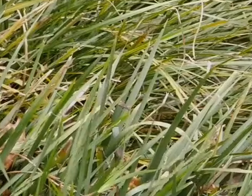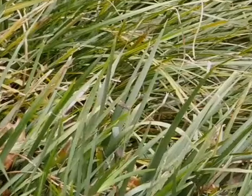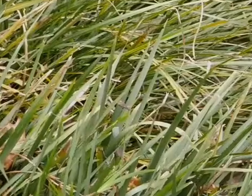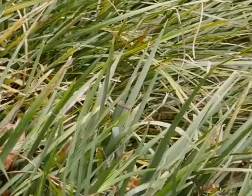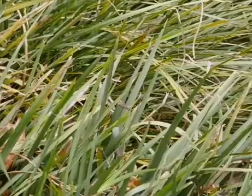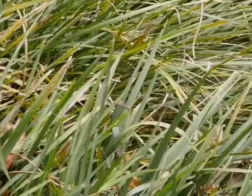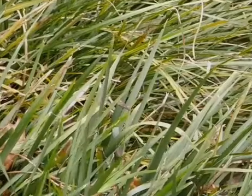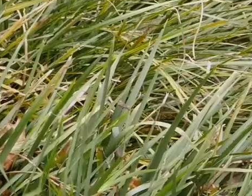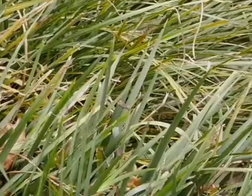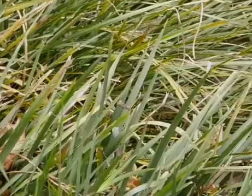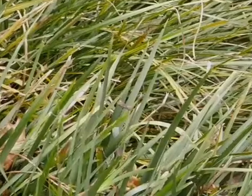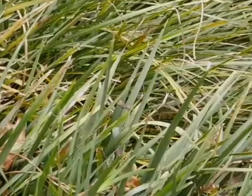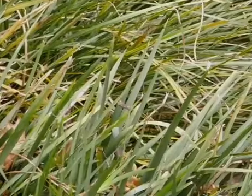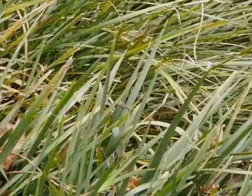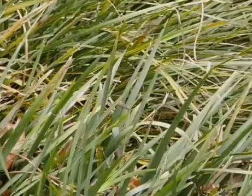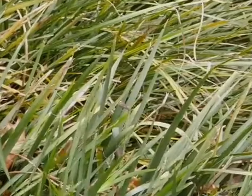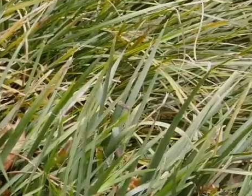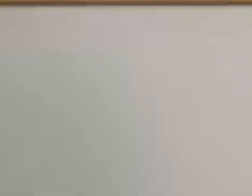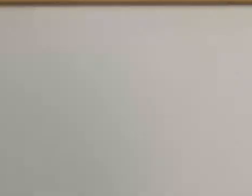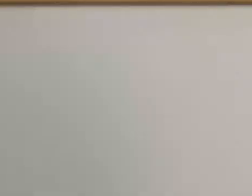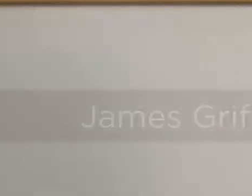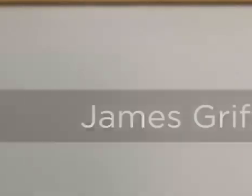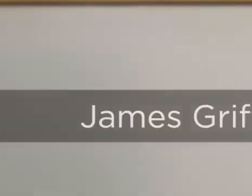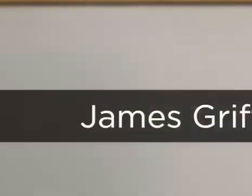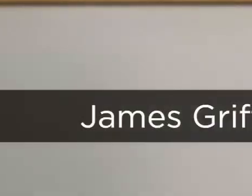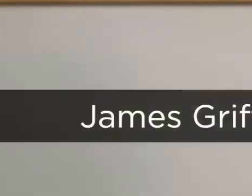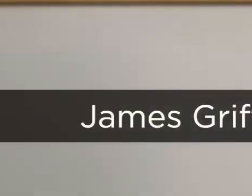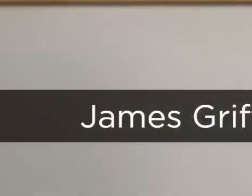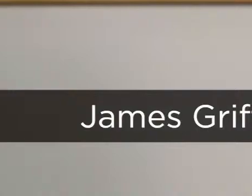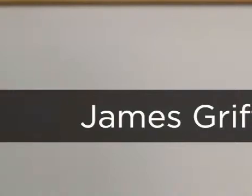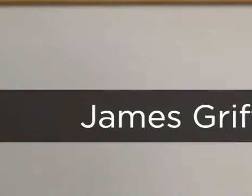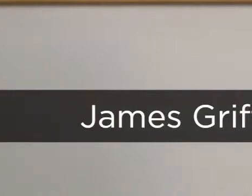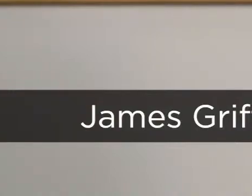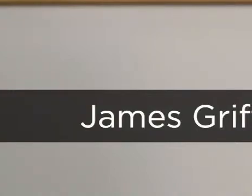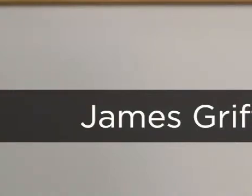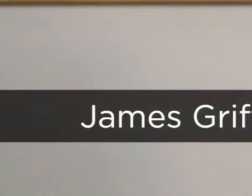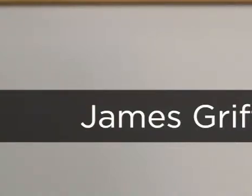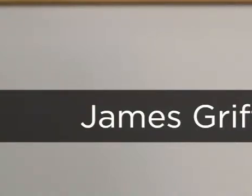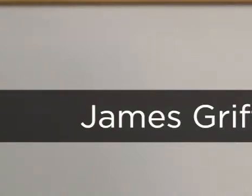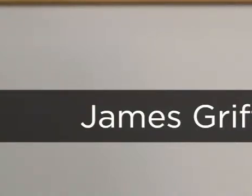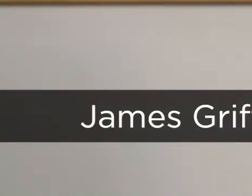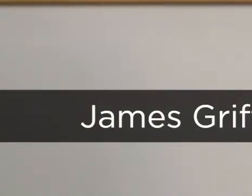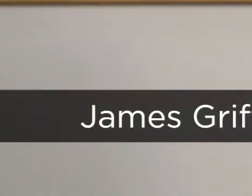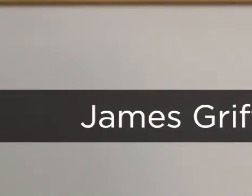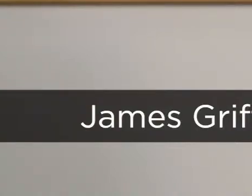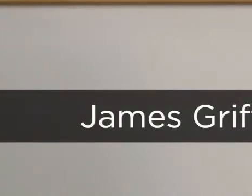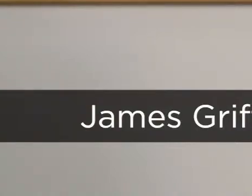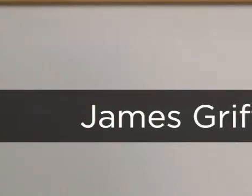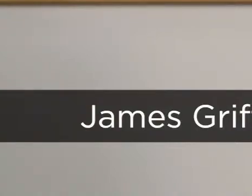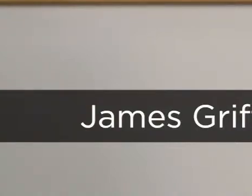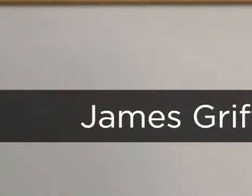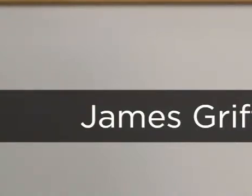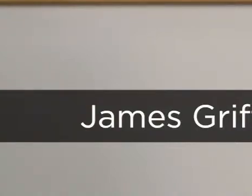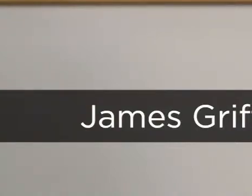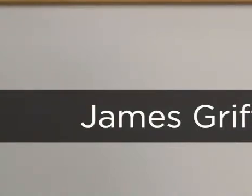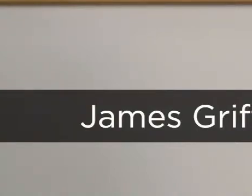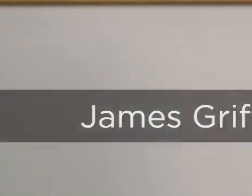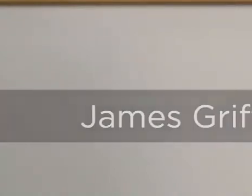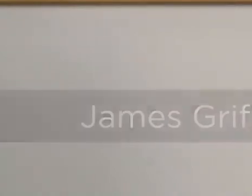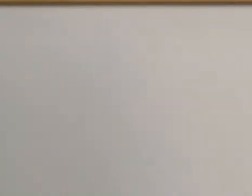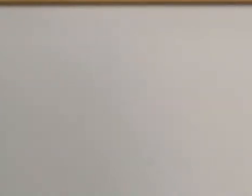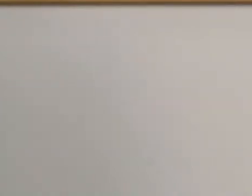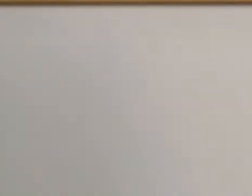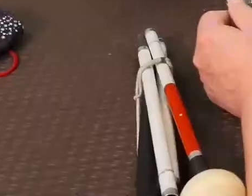gives me happiness. It's food for my soul. The bushfires and this pandemic has made me feel